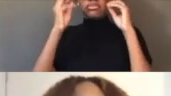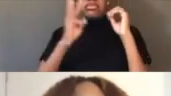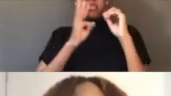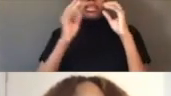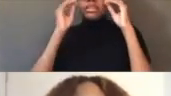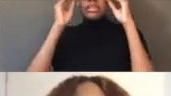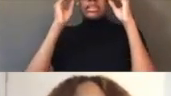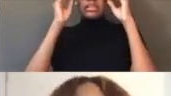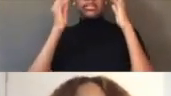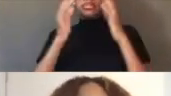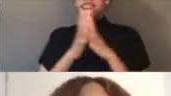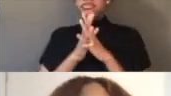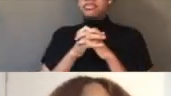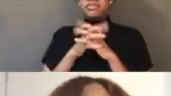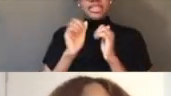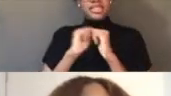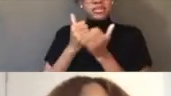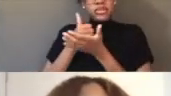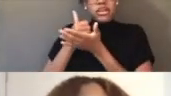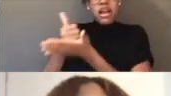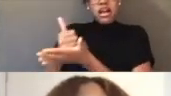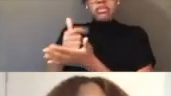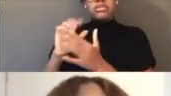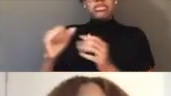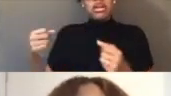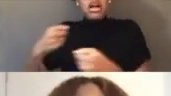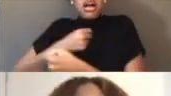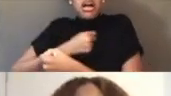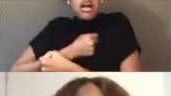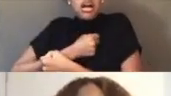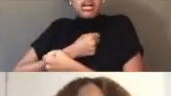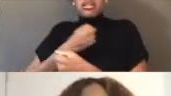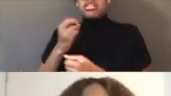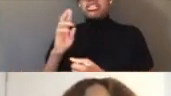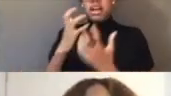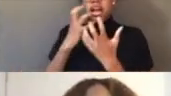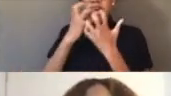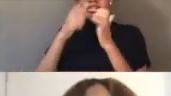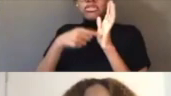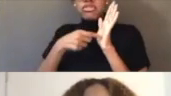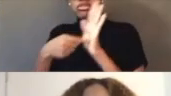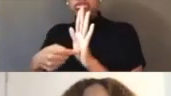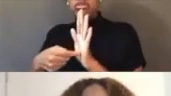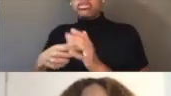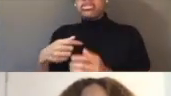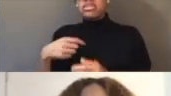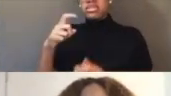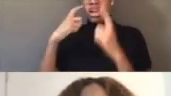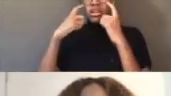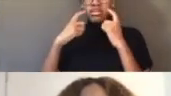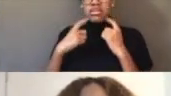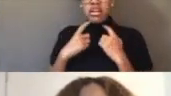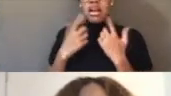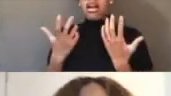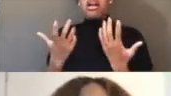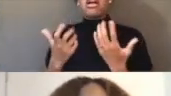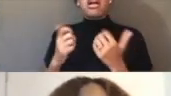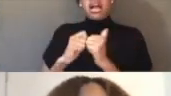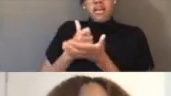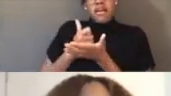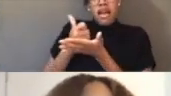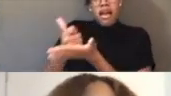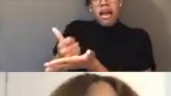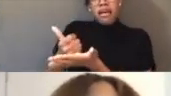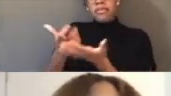reaction would best serve him. Should I show my anger? Do I simply weep and say nothing? Should I offer him a snack